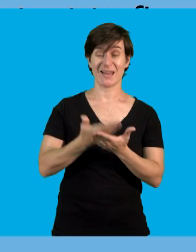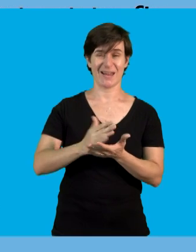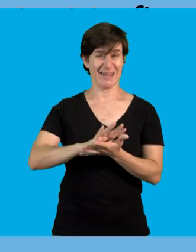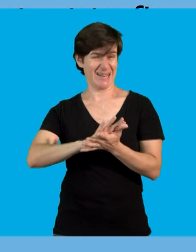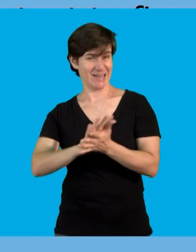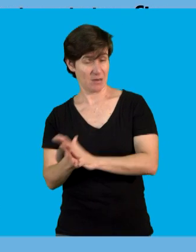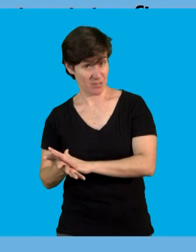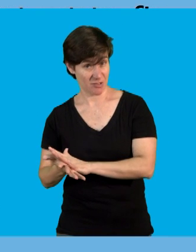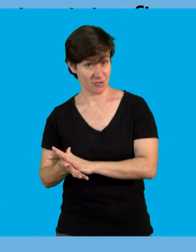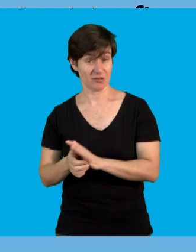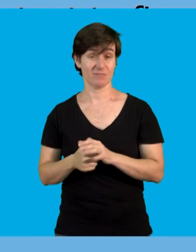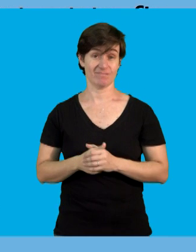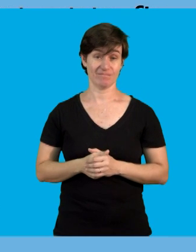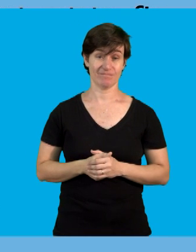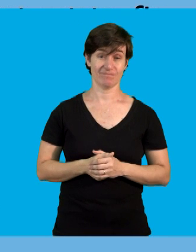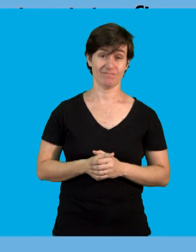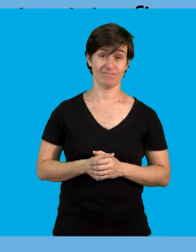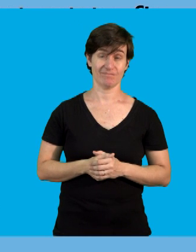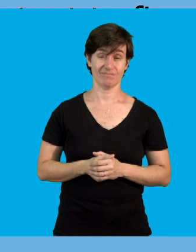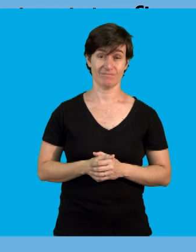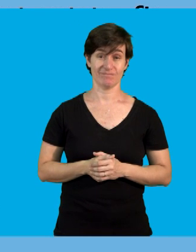can damage